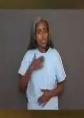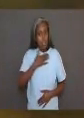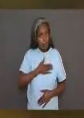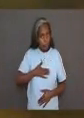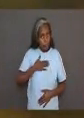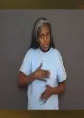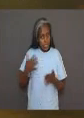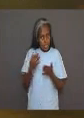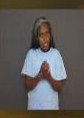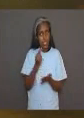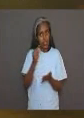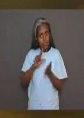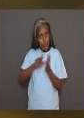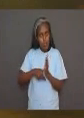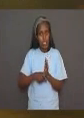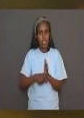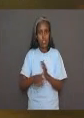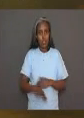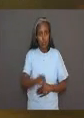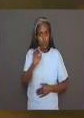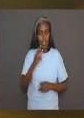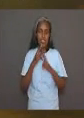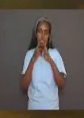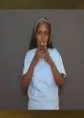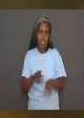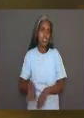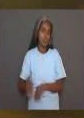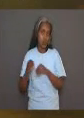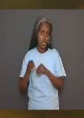Please take a few minutes to find the answer, students.